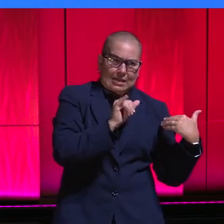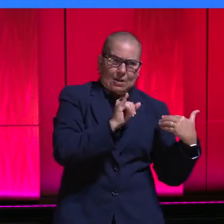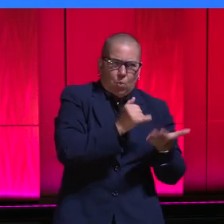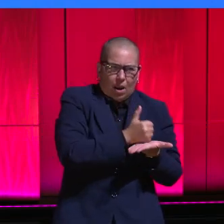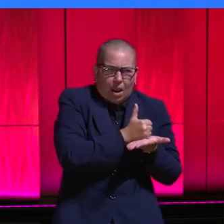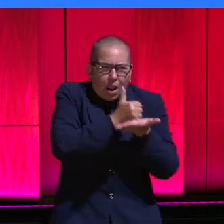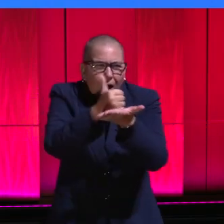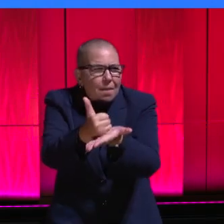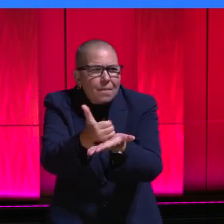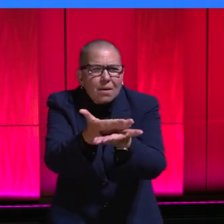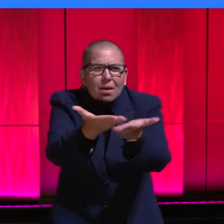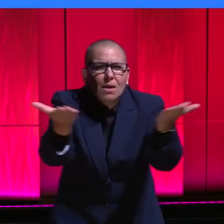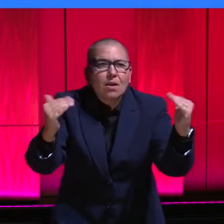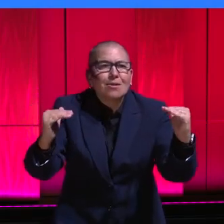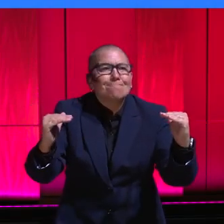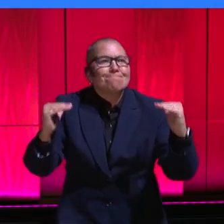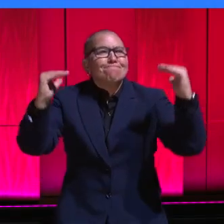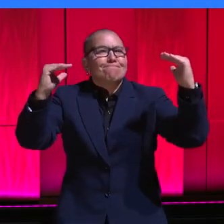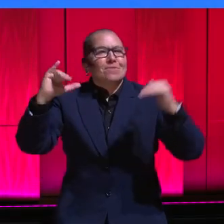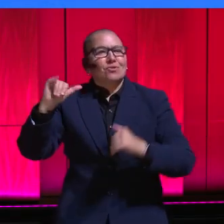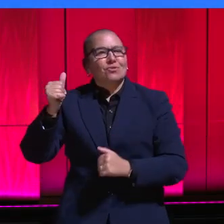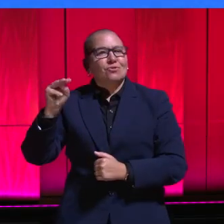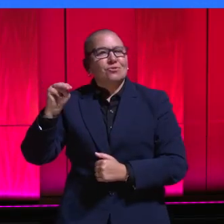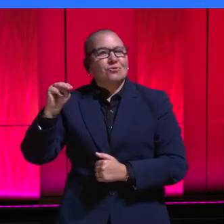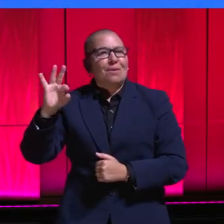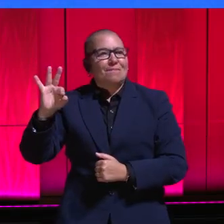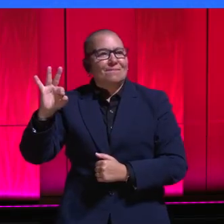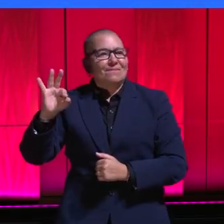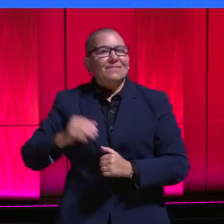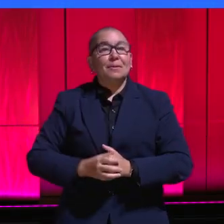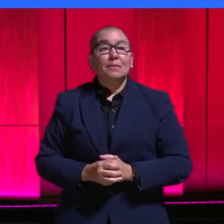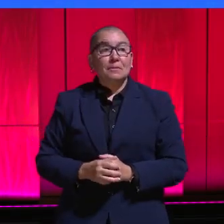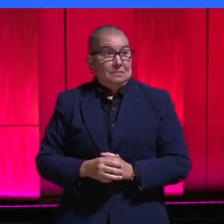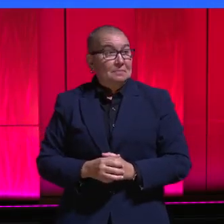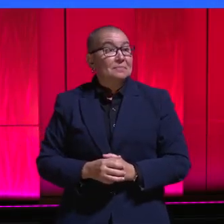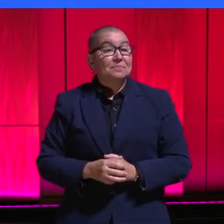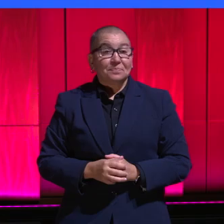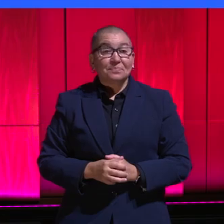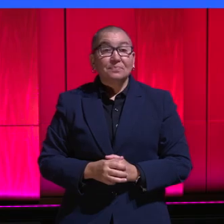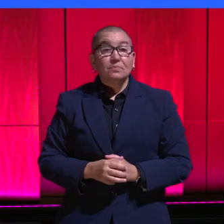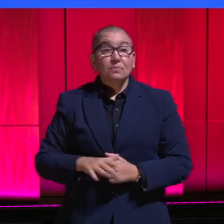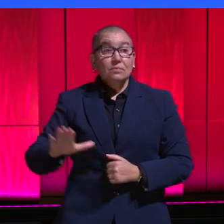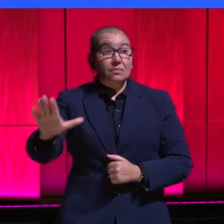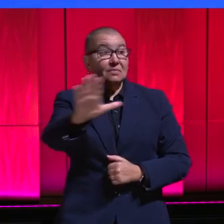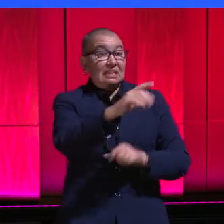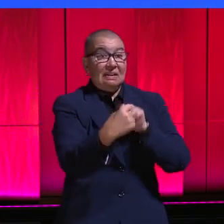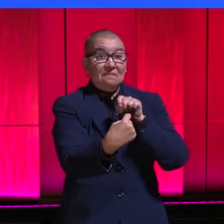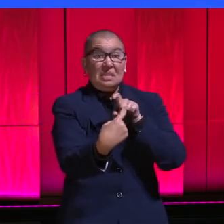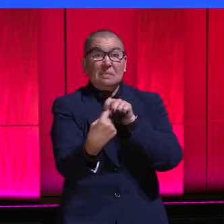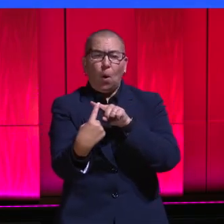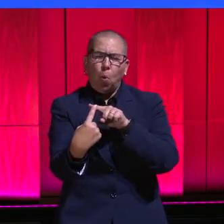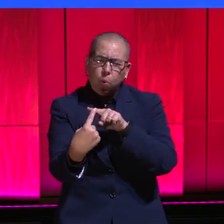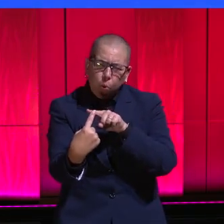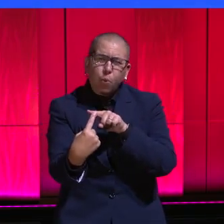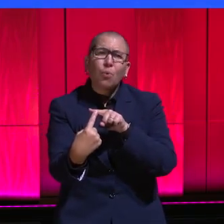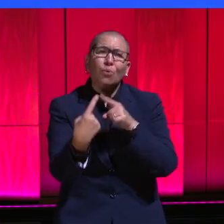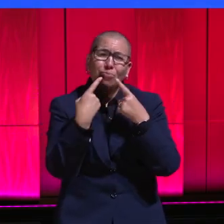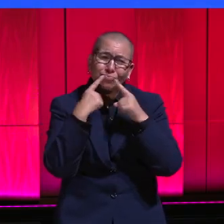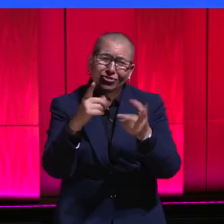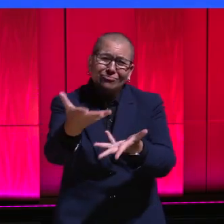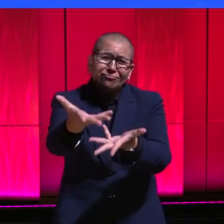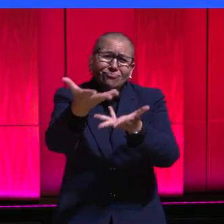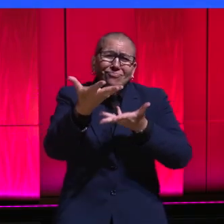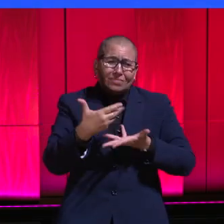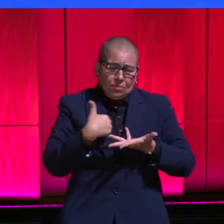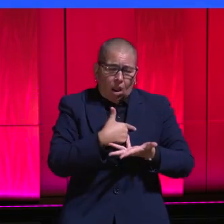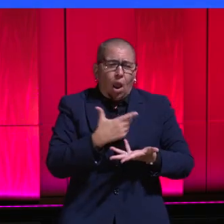experience. Many of you, many, provided your feedback, and lots of feedback. We're very appreciative for that. A roadmap